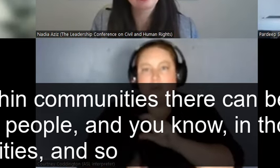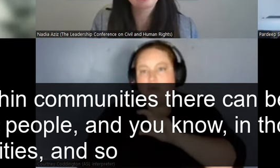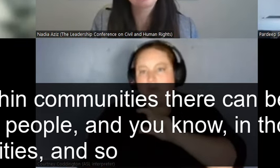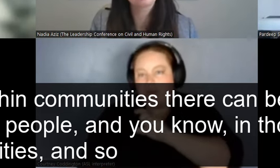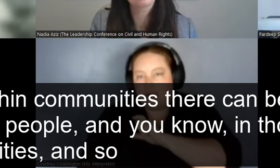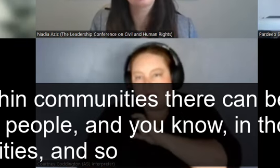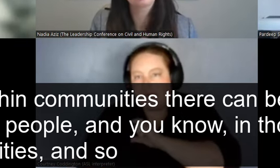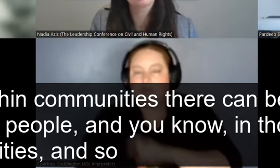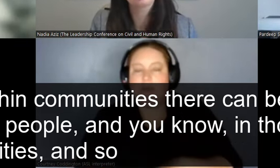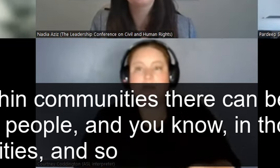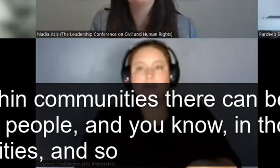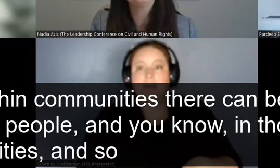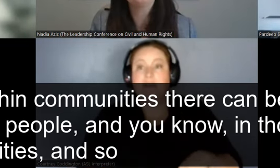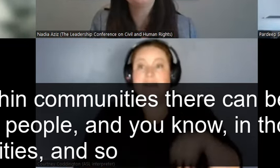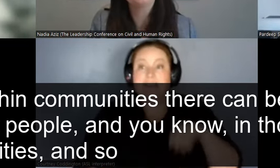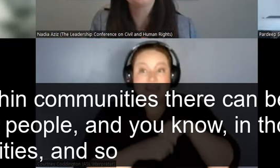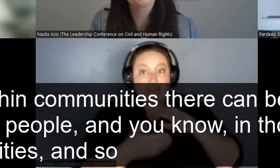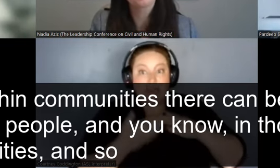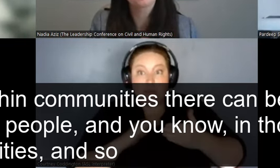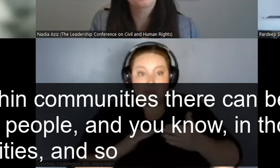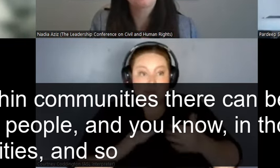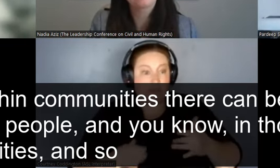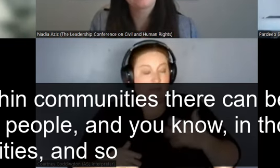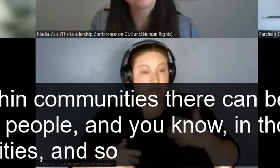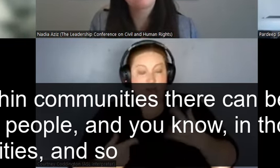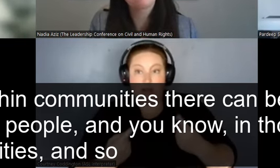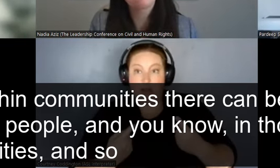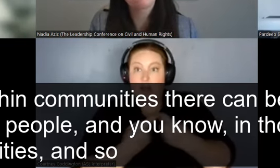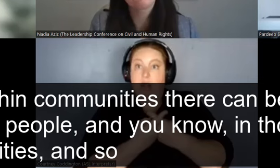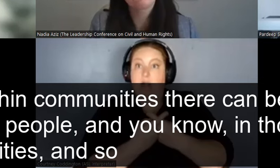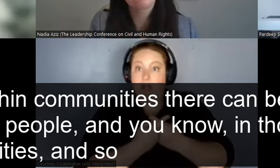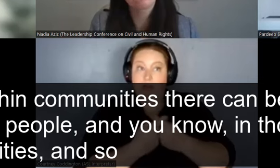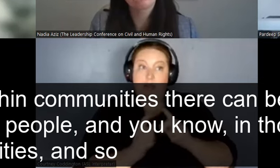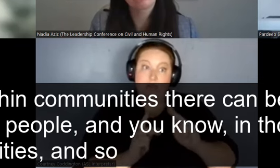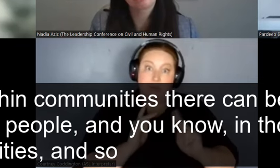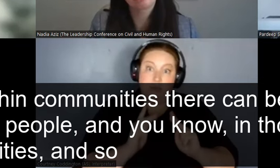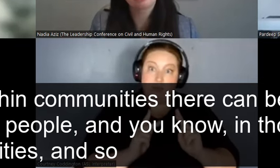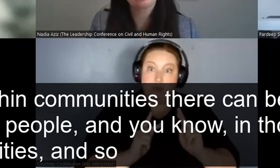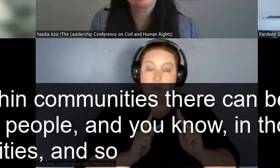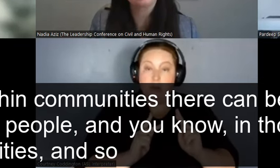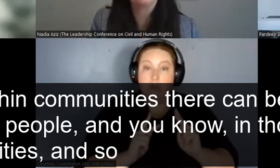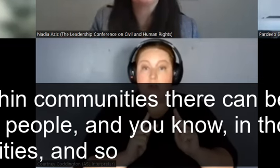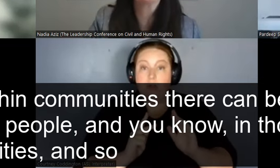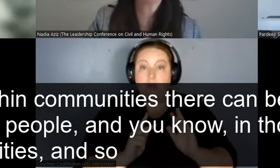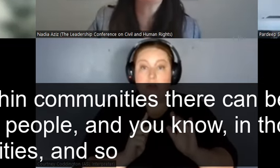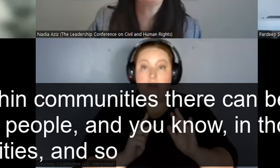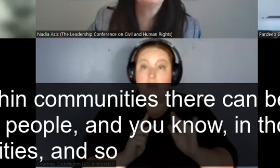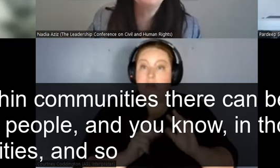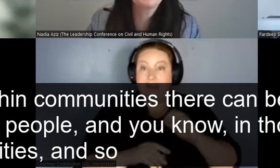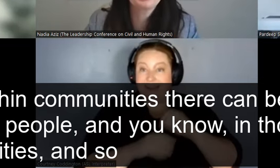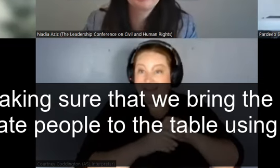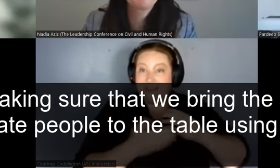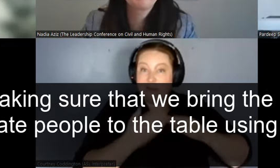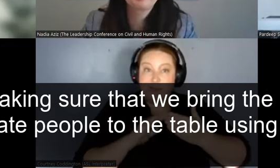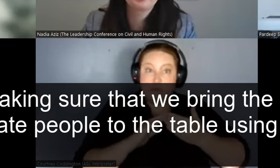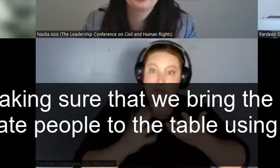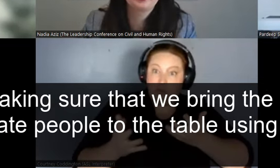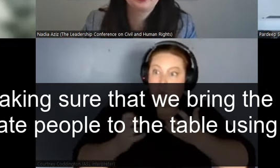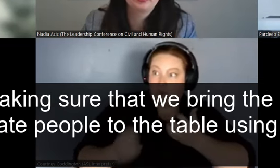within communities, there can be divisions amongst people in those communities. And so I